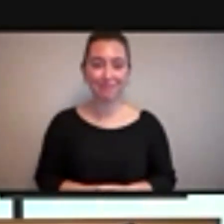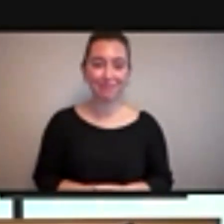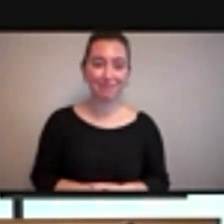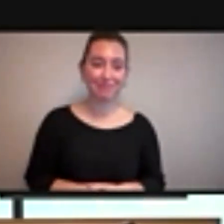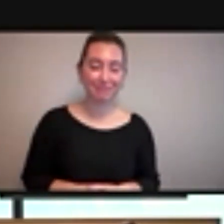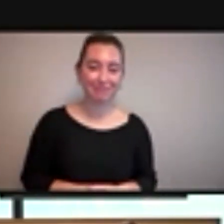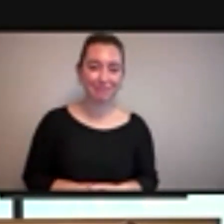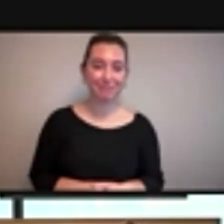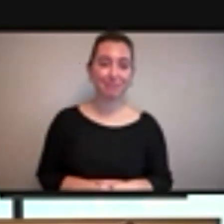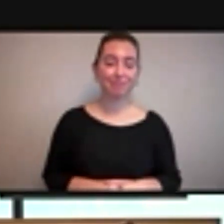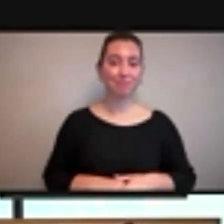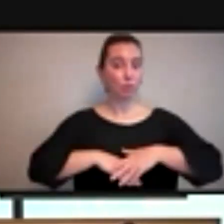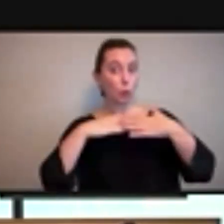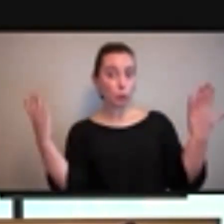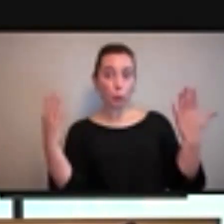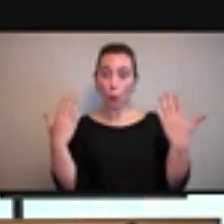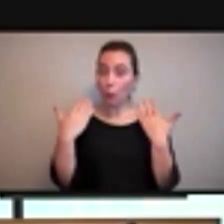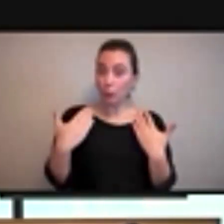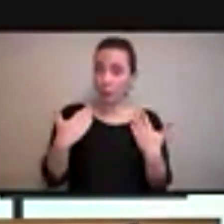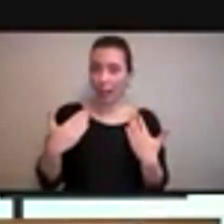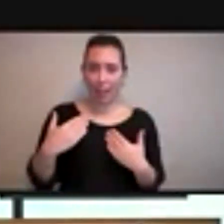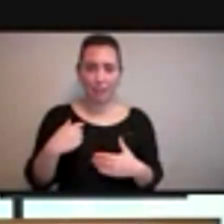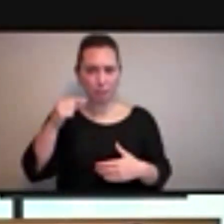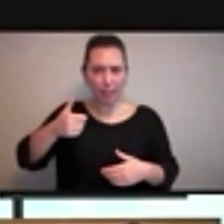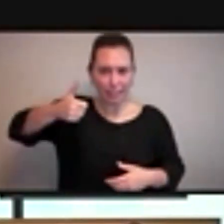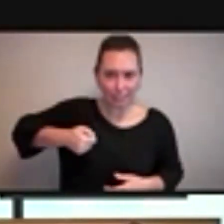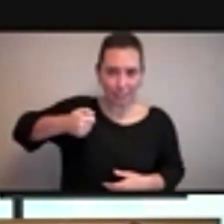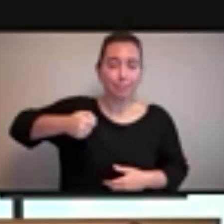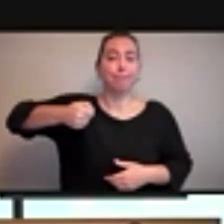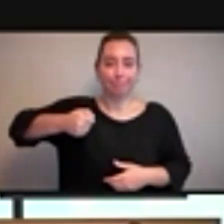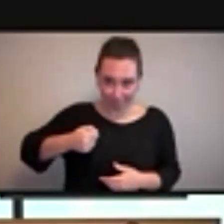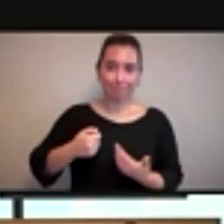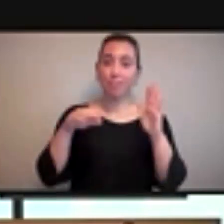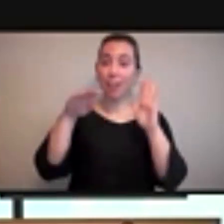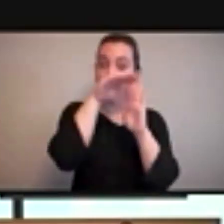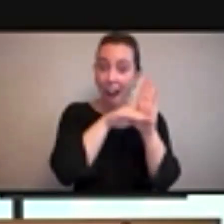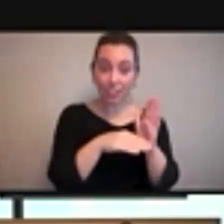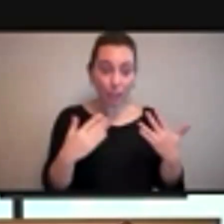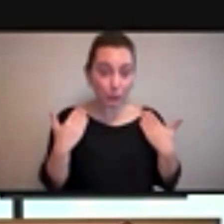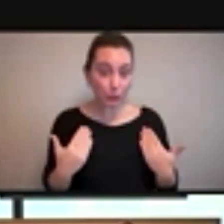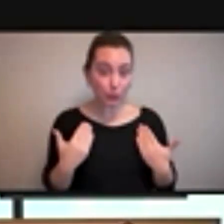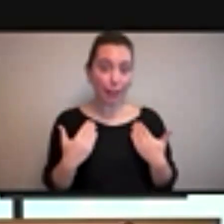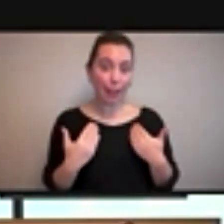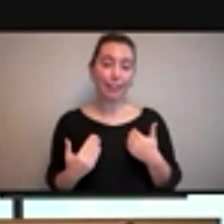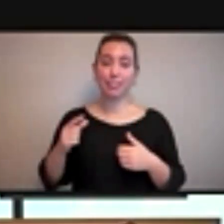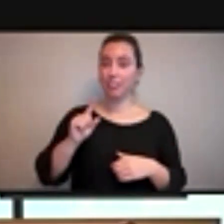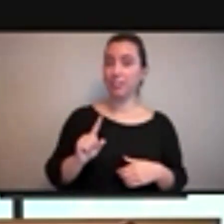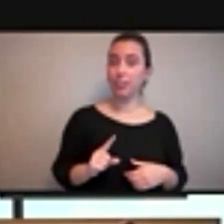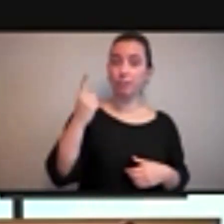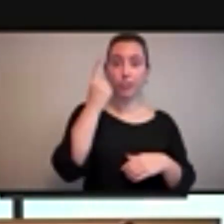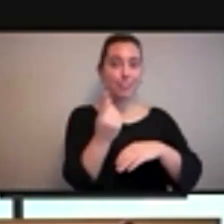do this? Here comes the agenda. That's perfect. So we will start with keynotes, of course,